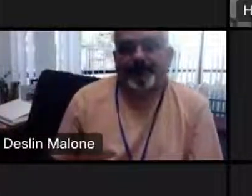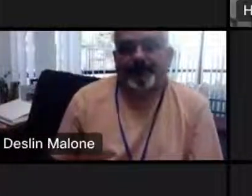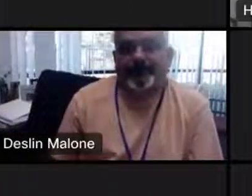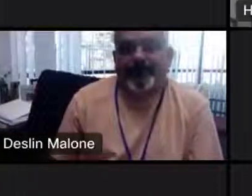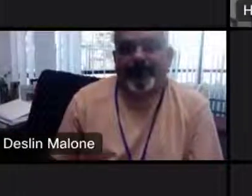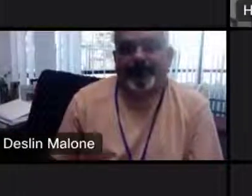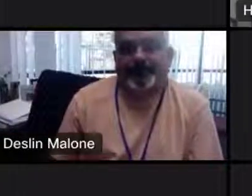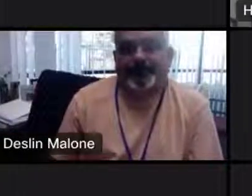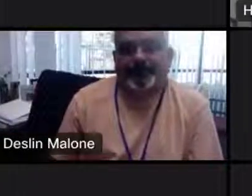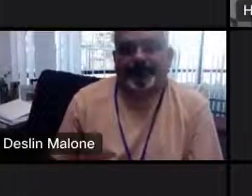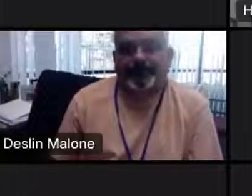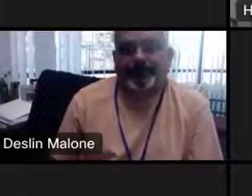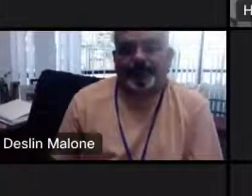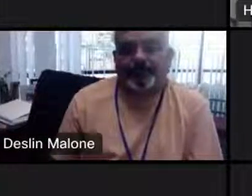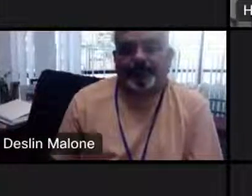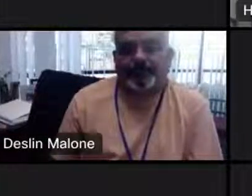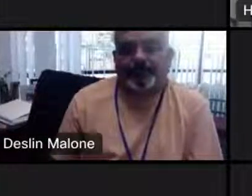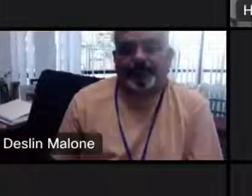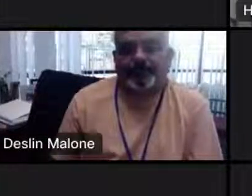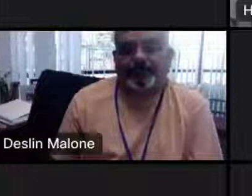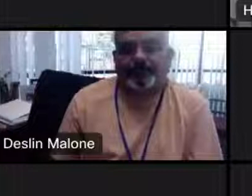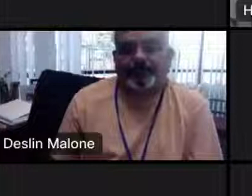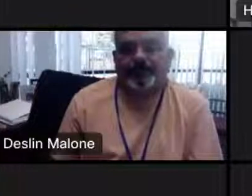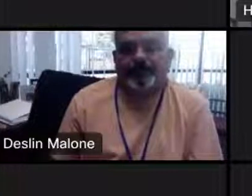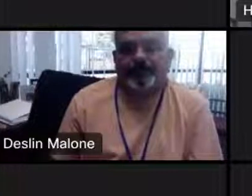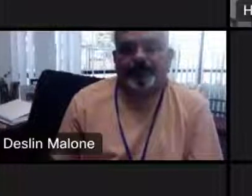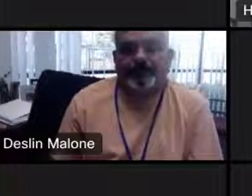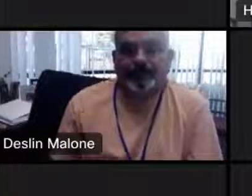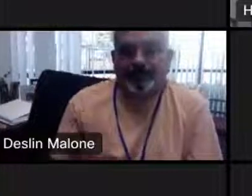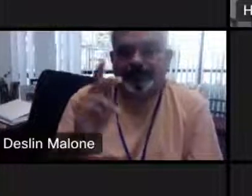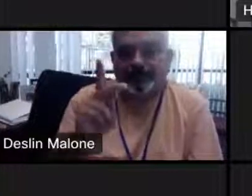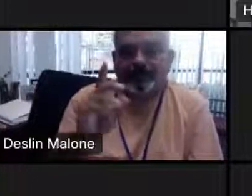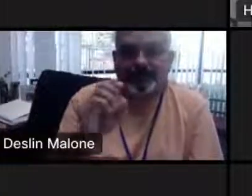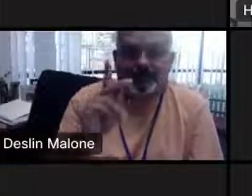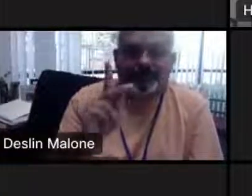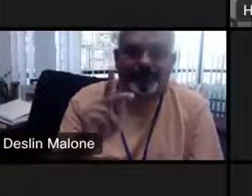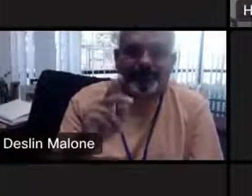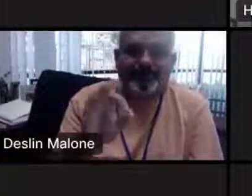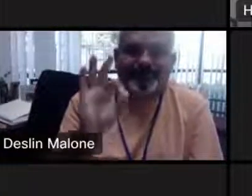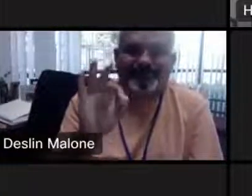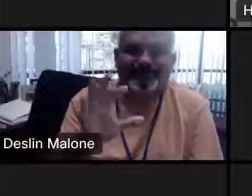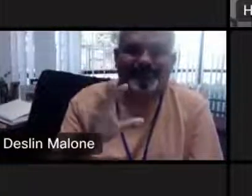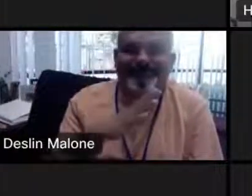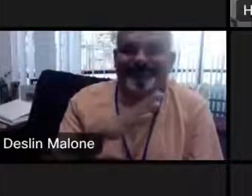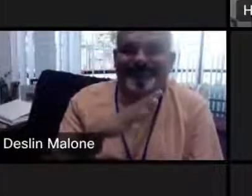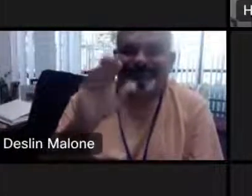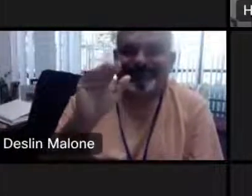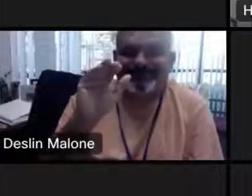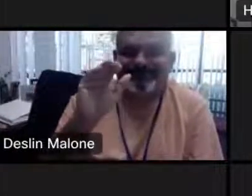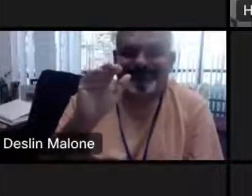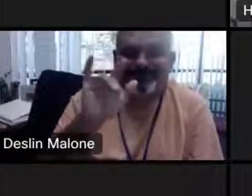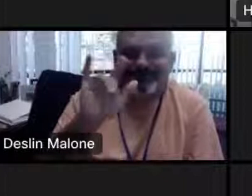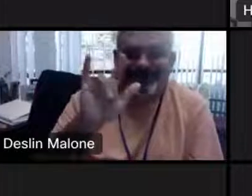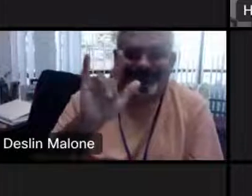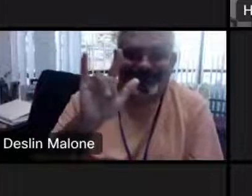So we put that on hold, but that's something that you guys, the providers, can think about.